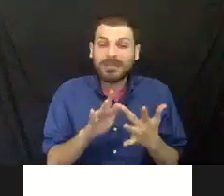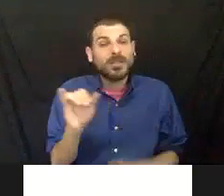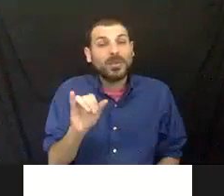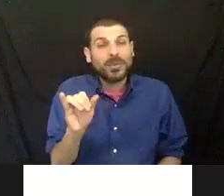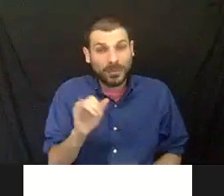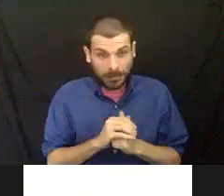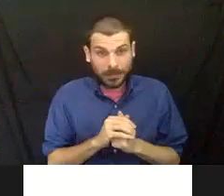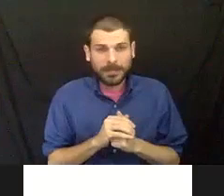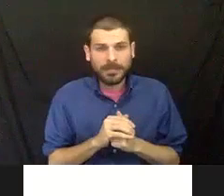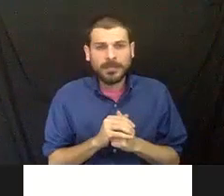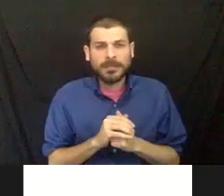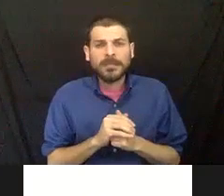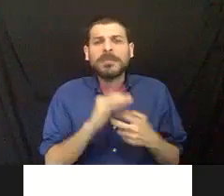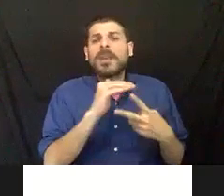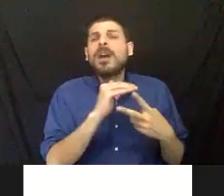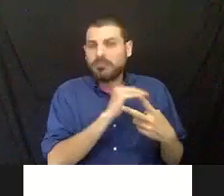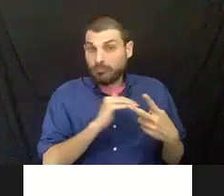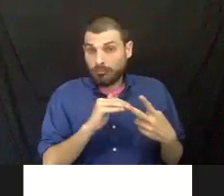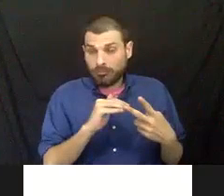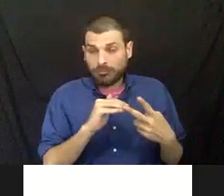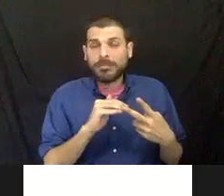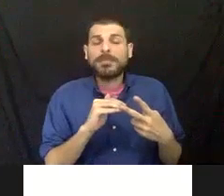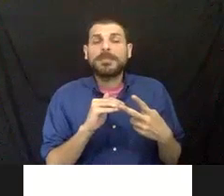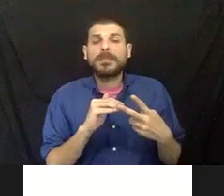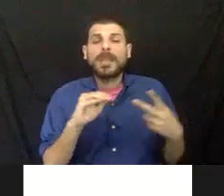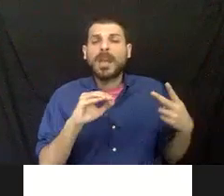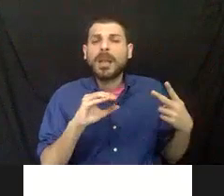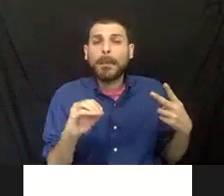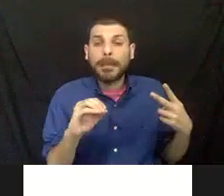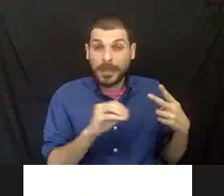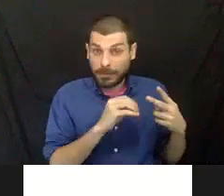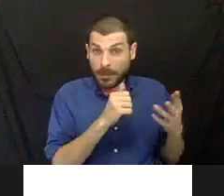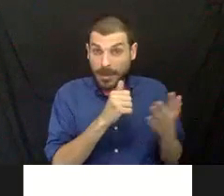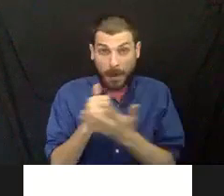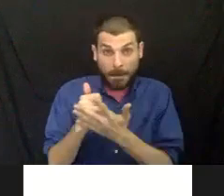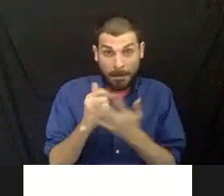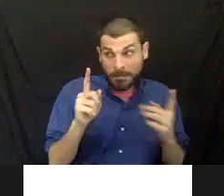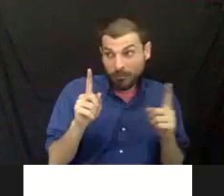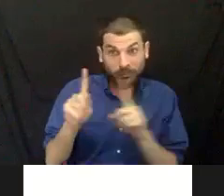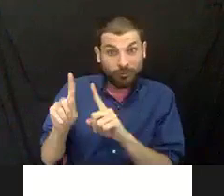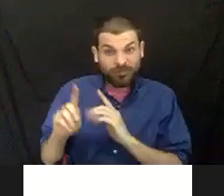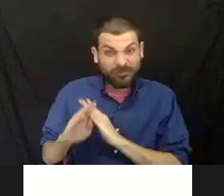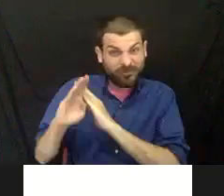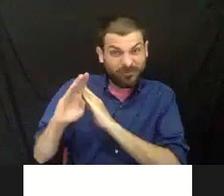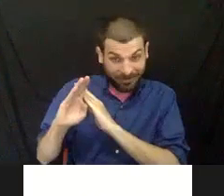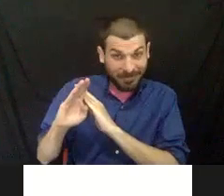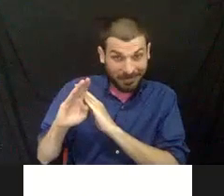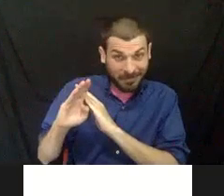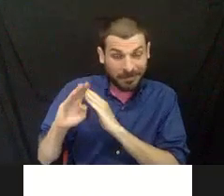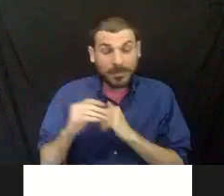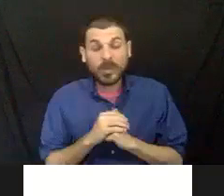Another one of these companies that sues where a lender might have defenses against them